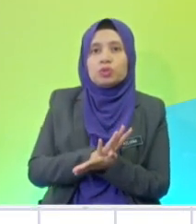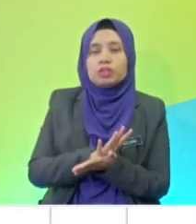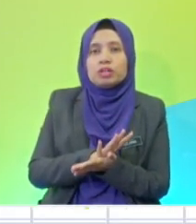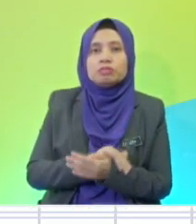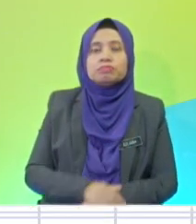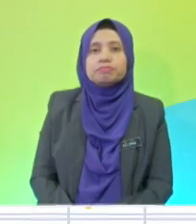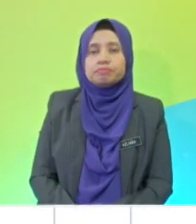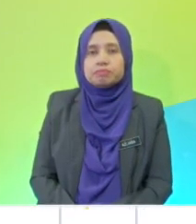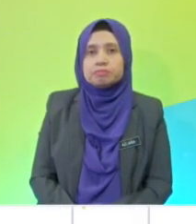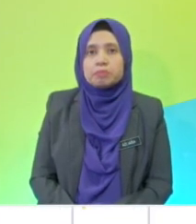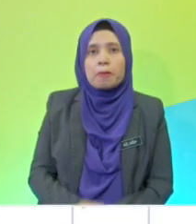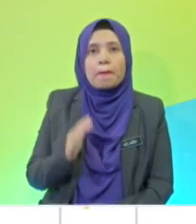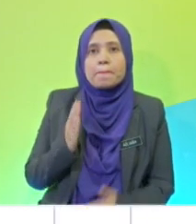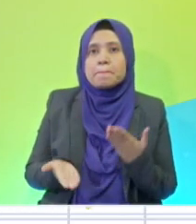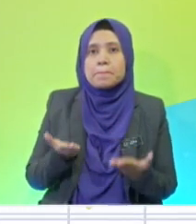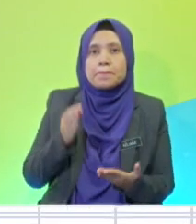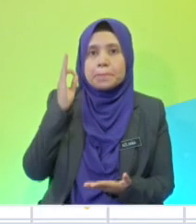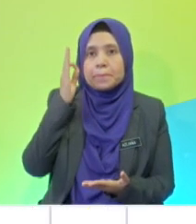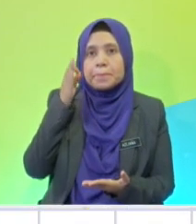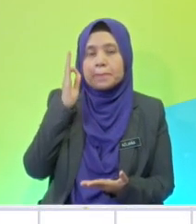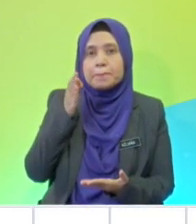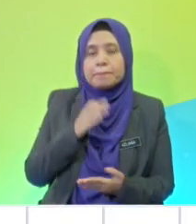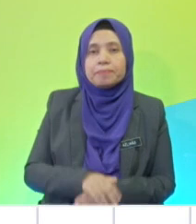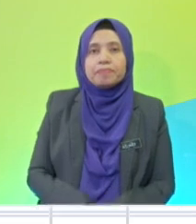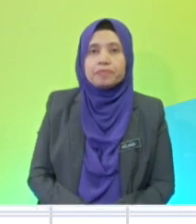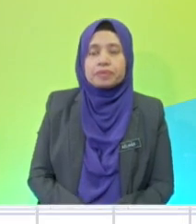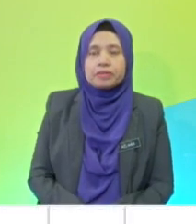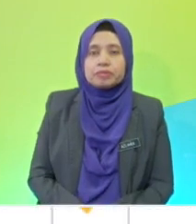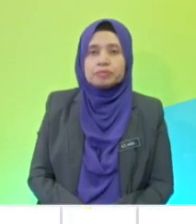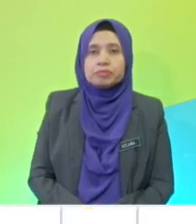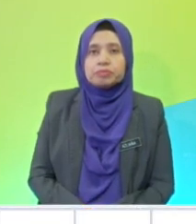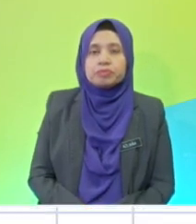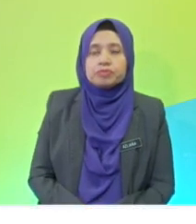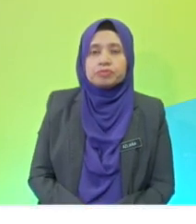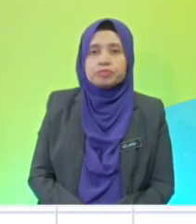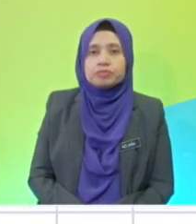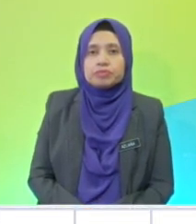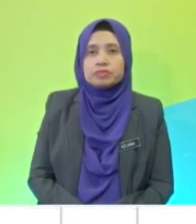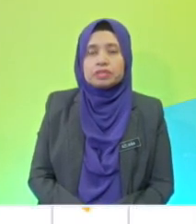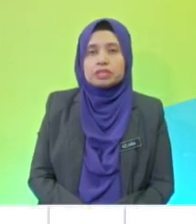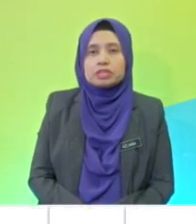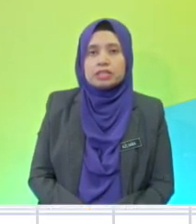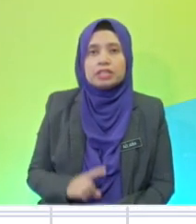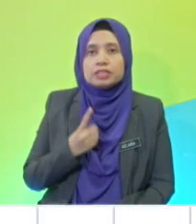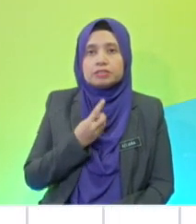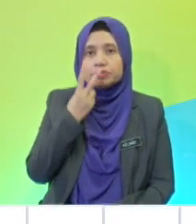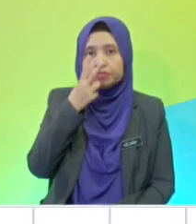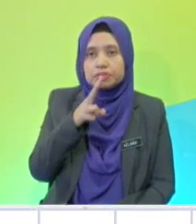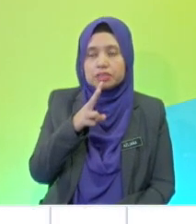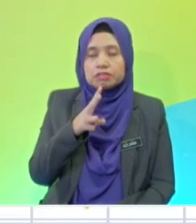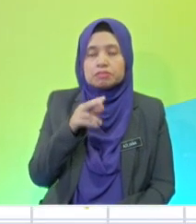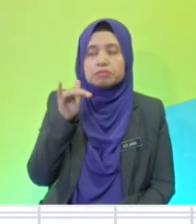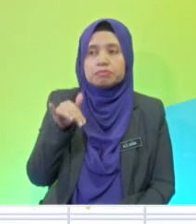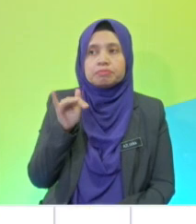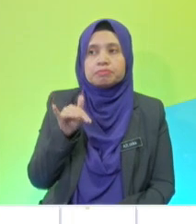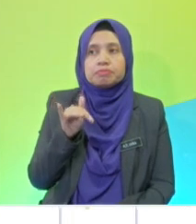wants maybe the future pupils of the kids, school. yes, future pupils. Yes. Okay, we will see here. Yeah, okay,